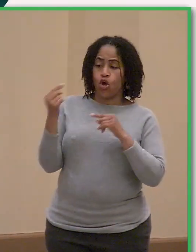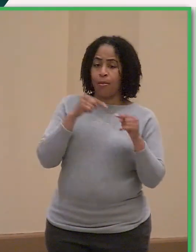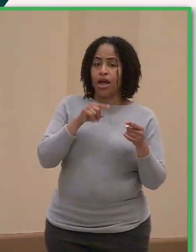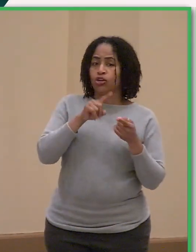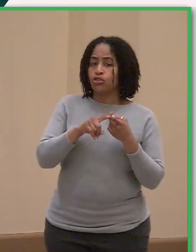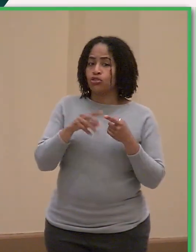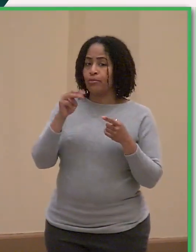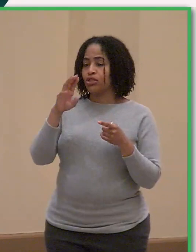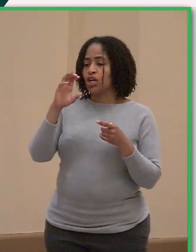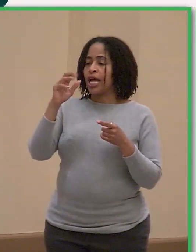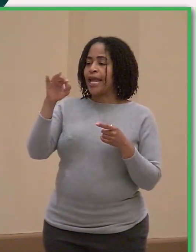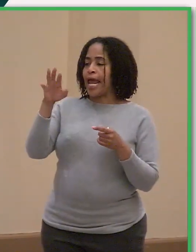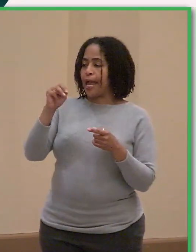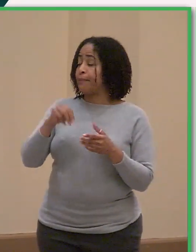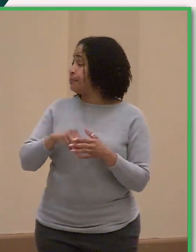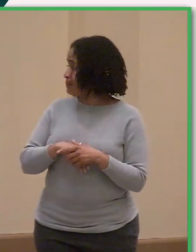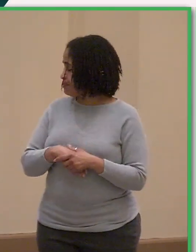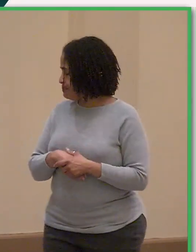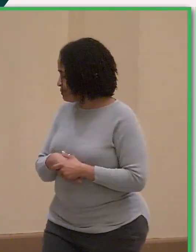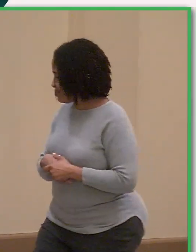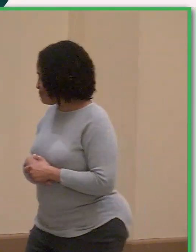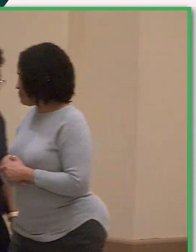to Mr. Cunningham.